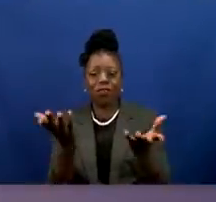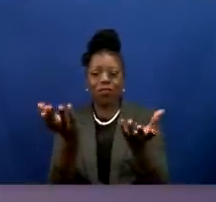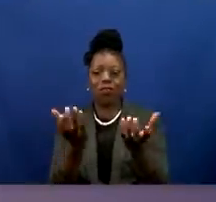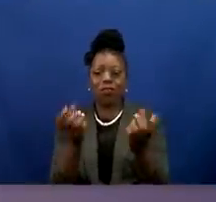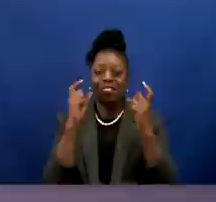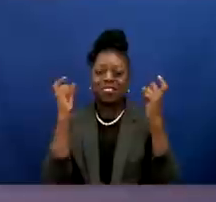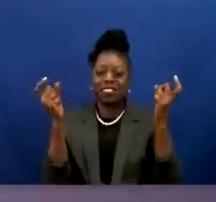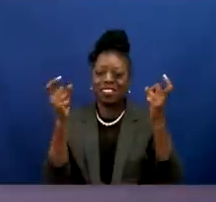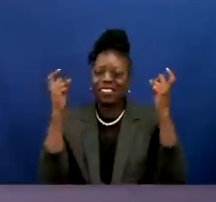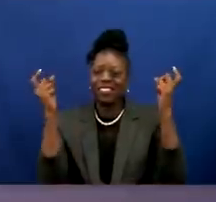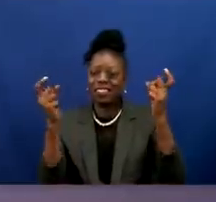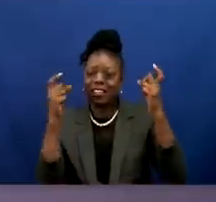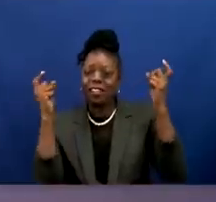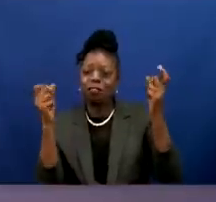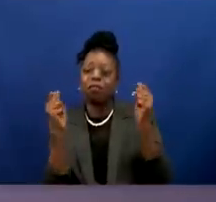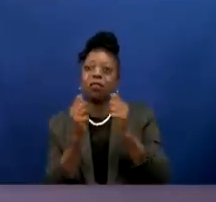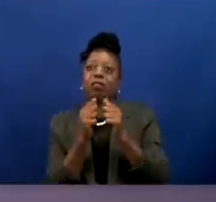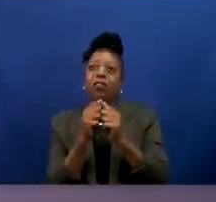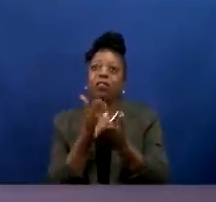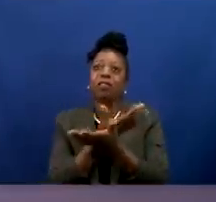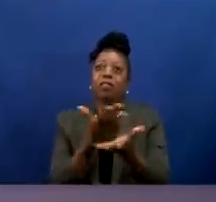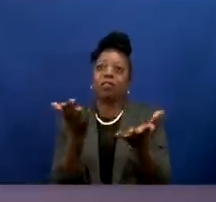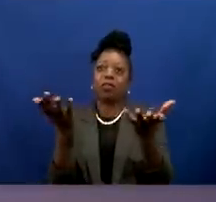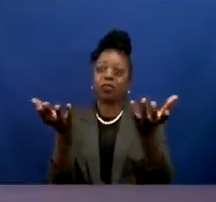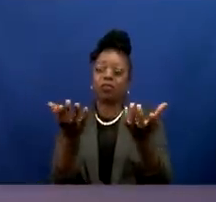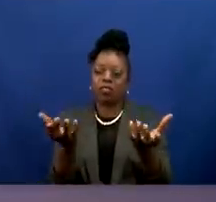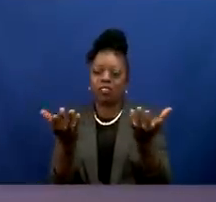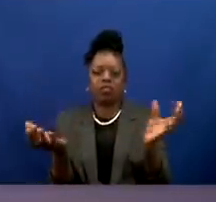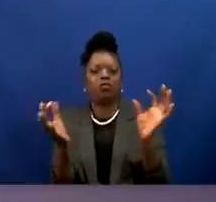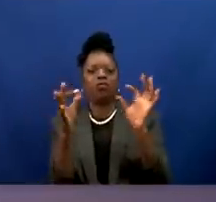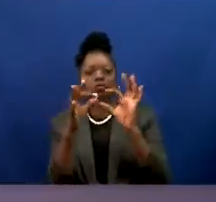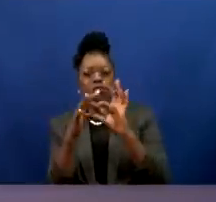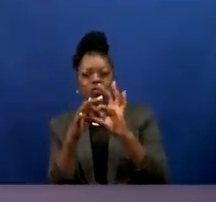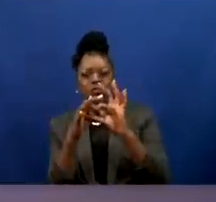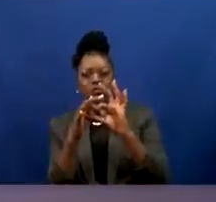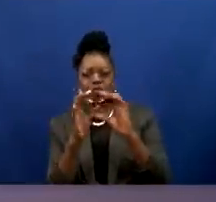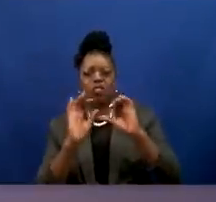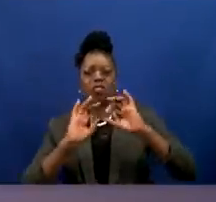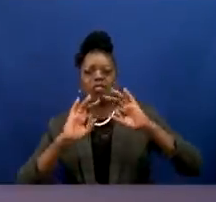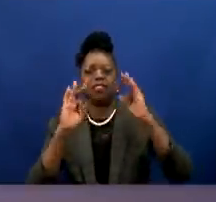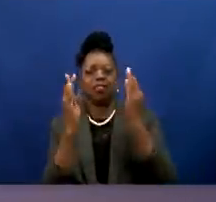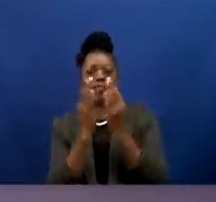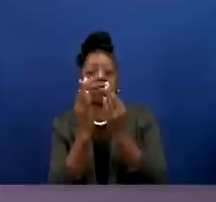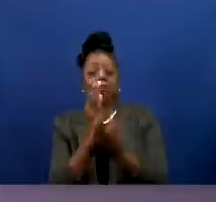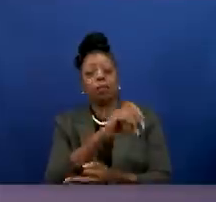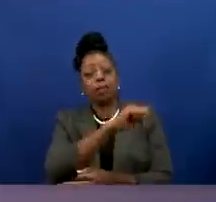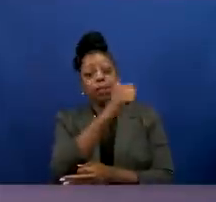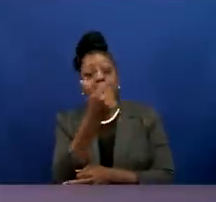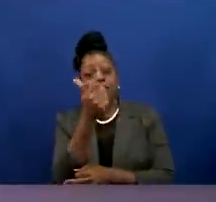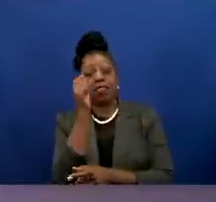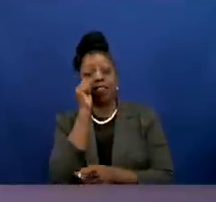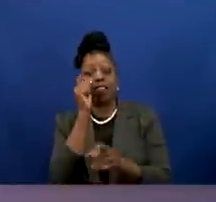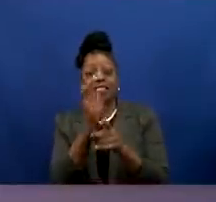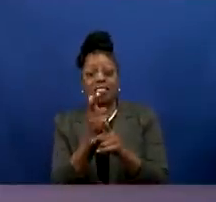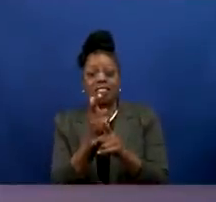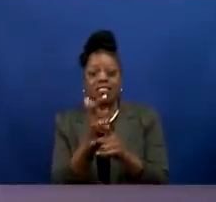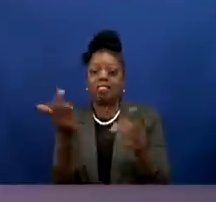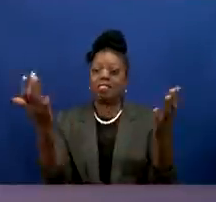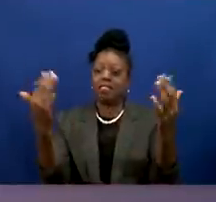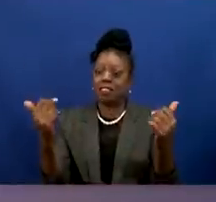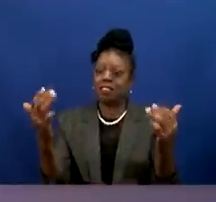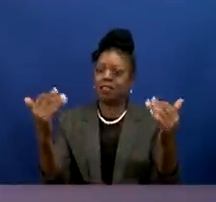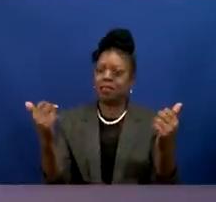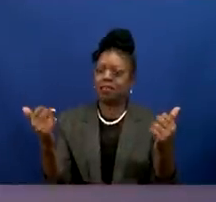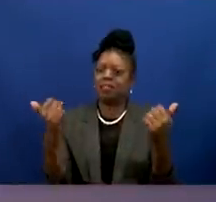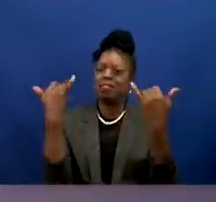you. We want you to be a part of our family. Another sister? Come on. Today is the